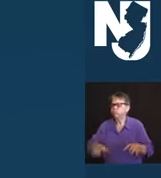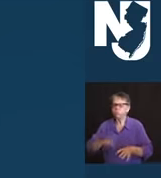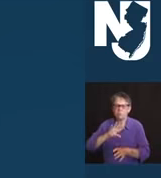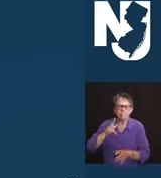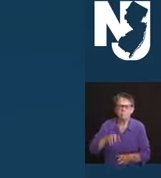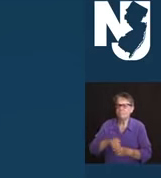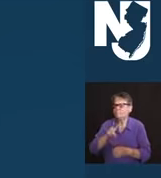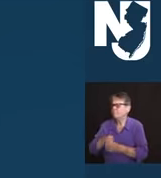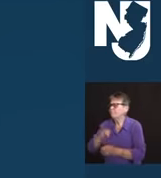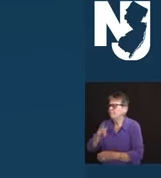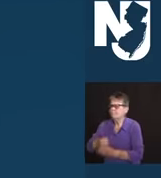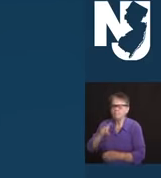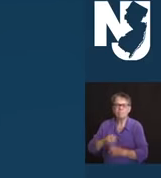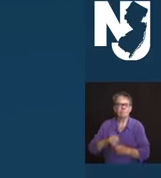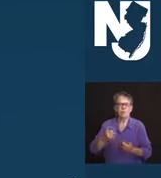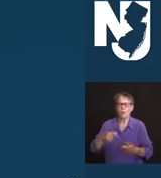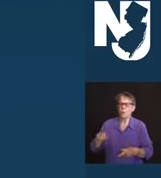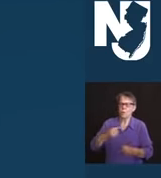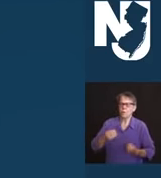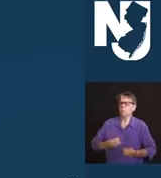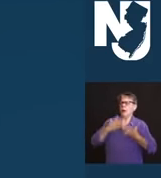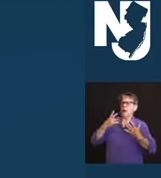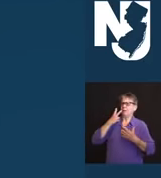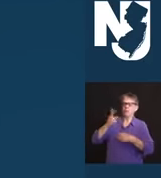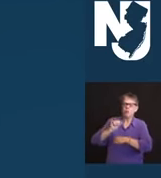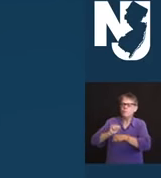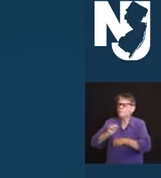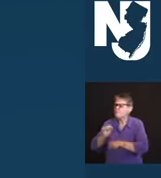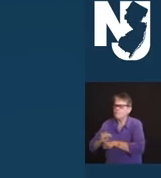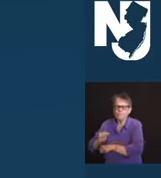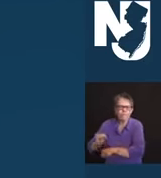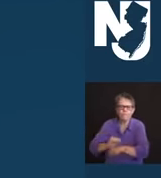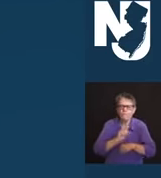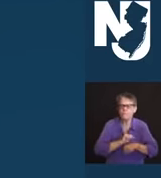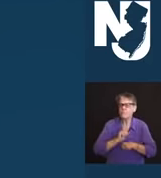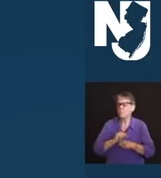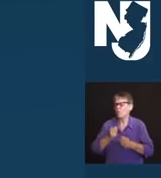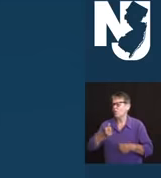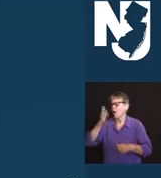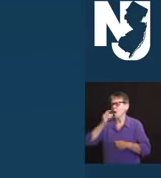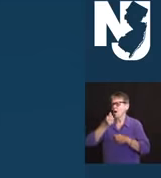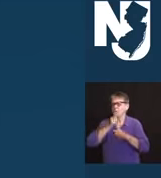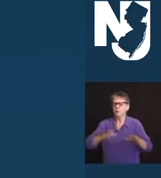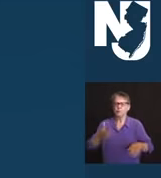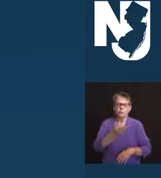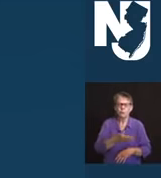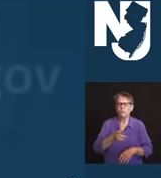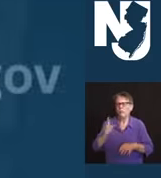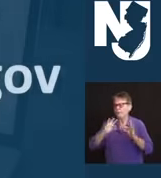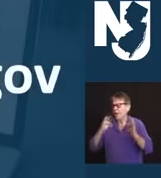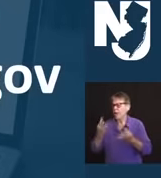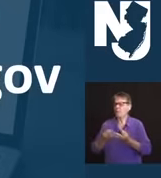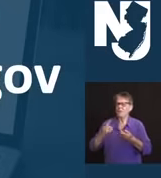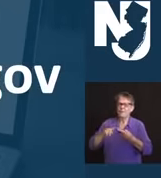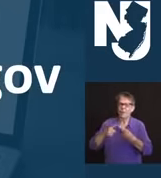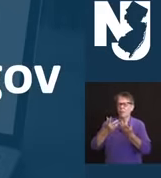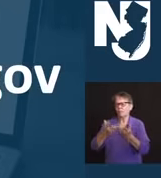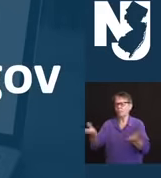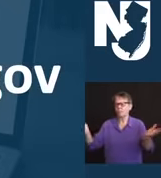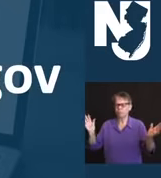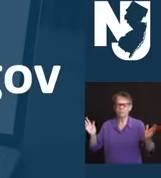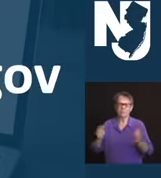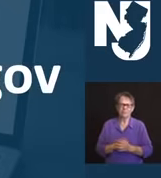and all of our healthcare professionals and the family and friends that you leave behind. 3 more members of our New